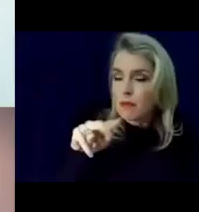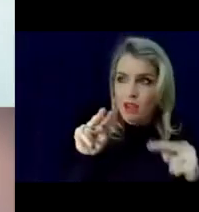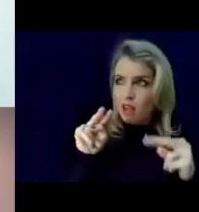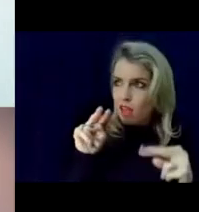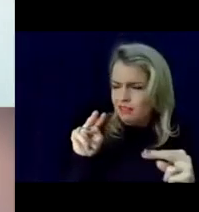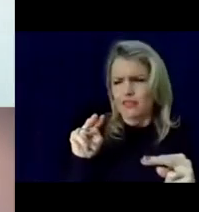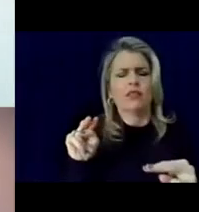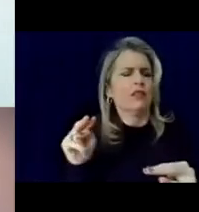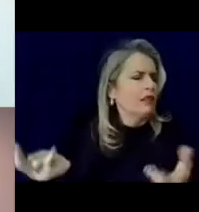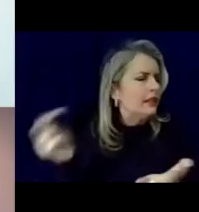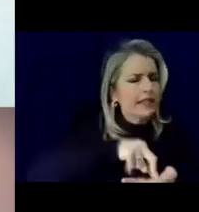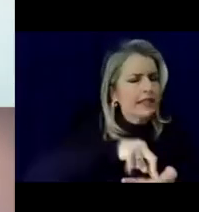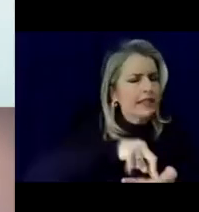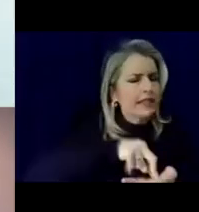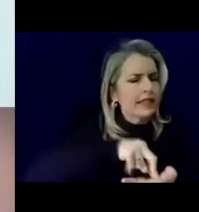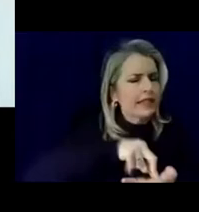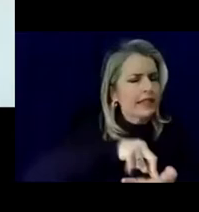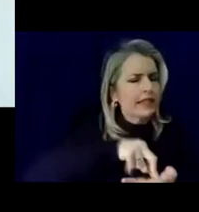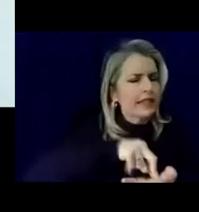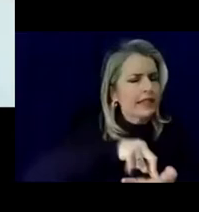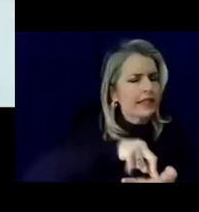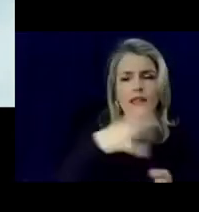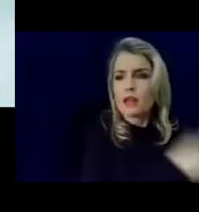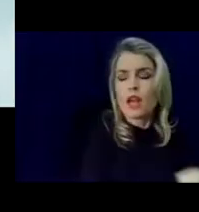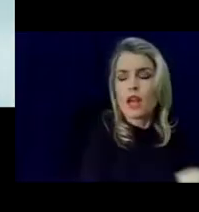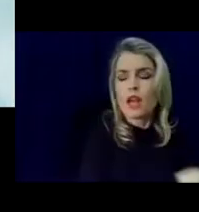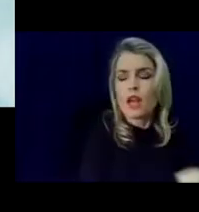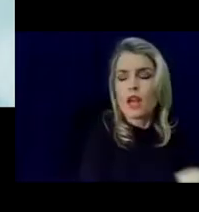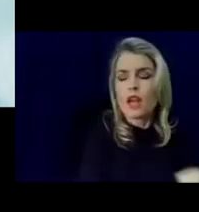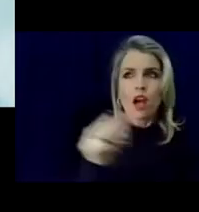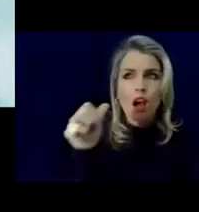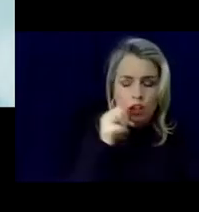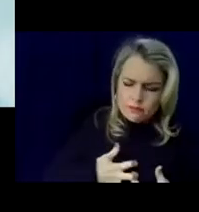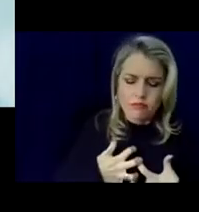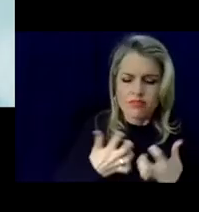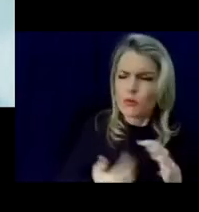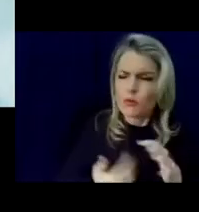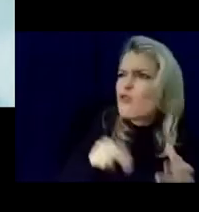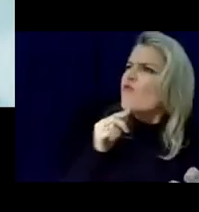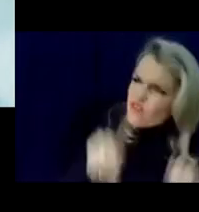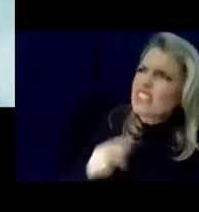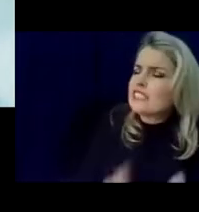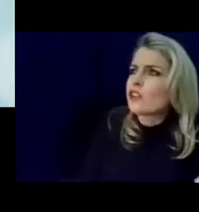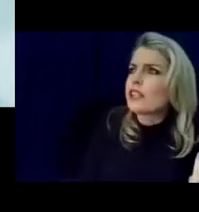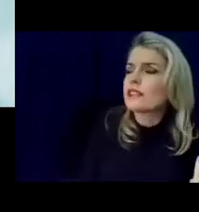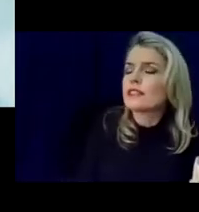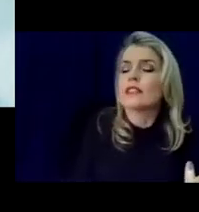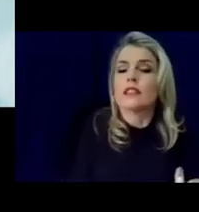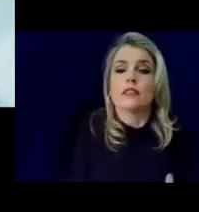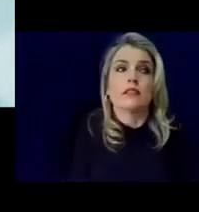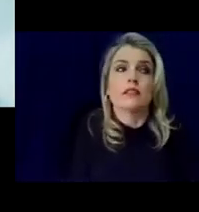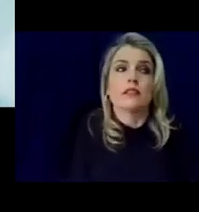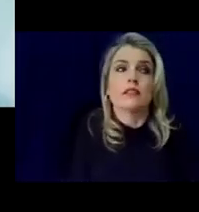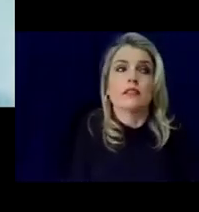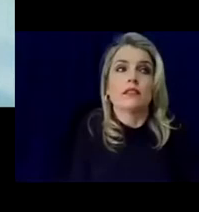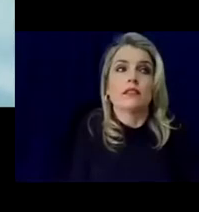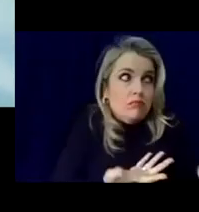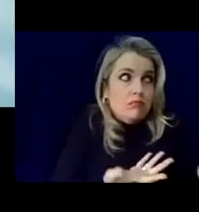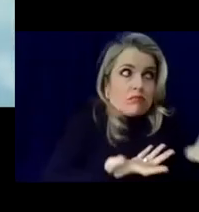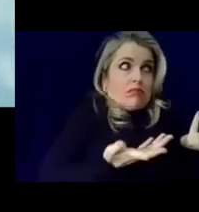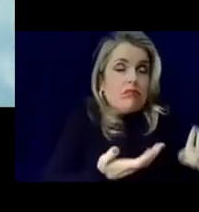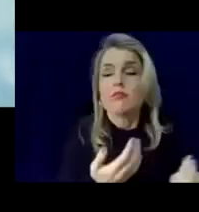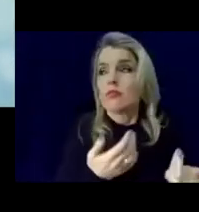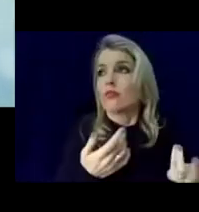the door. Anika turns enraged to Clinton. Are you fucking serious? Clinton shrugs. Anika runs out to chase after